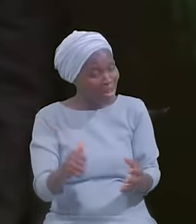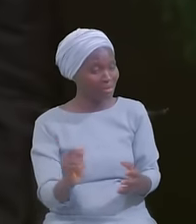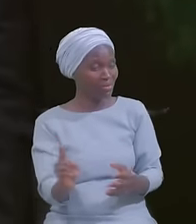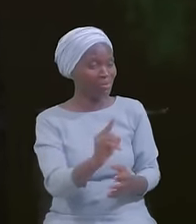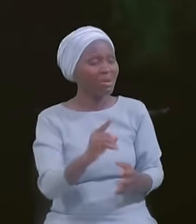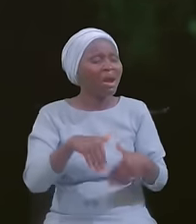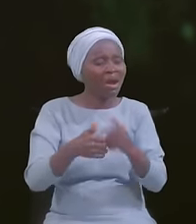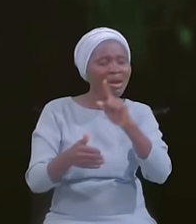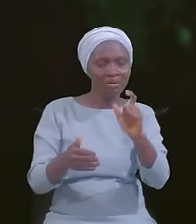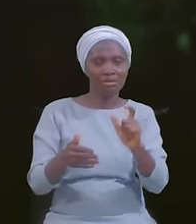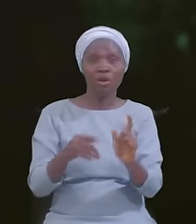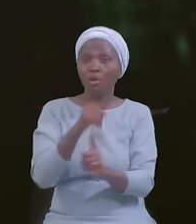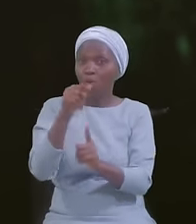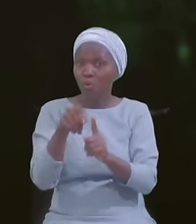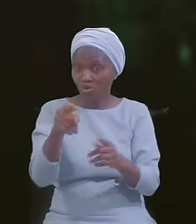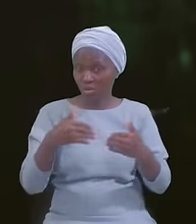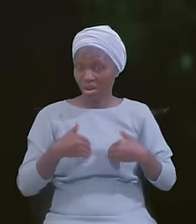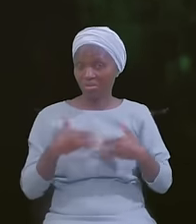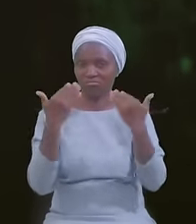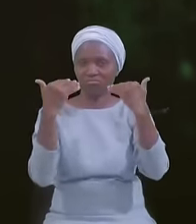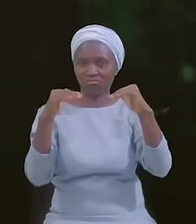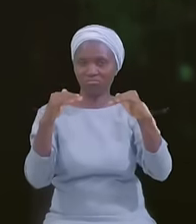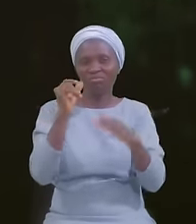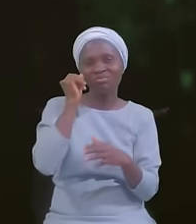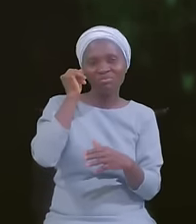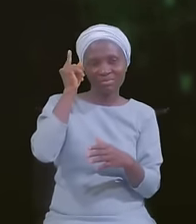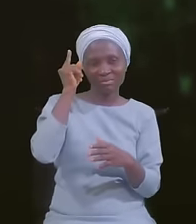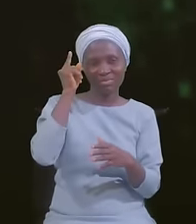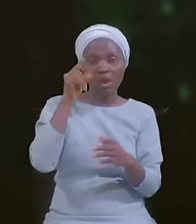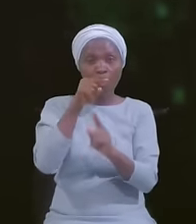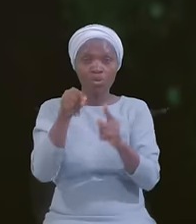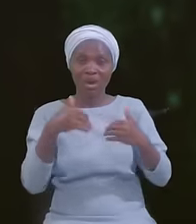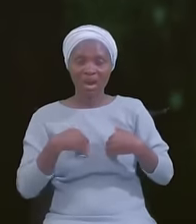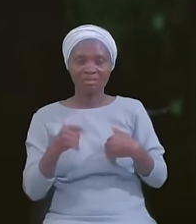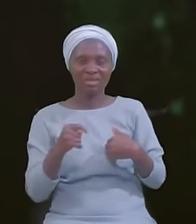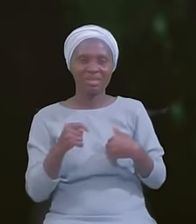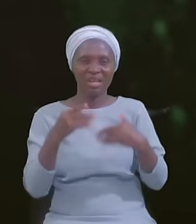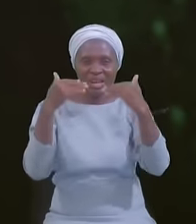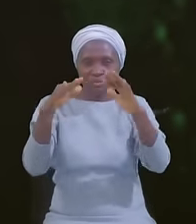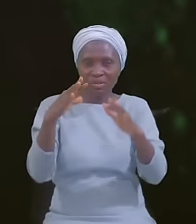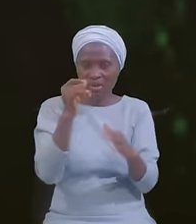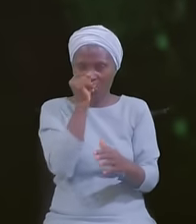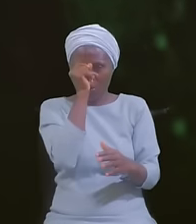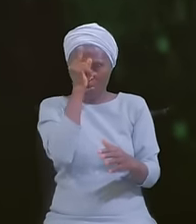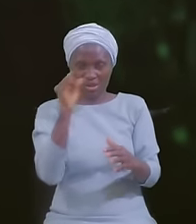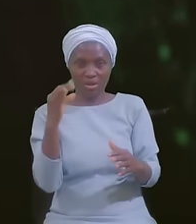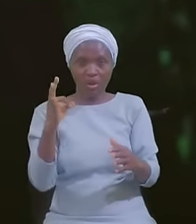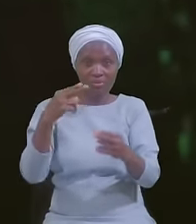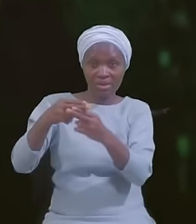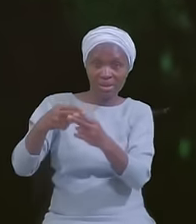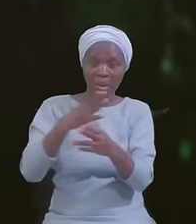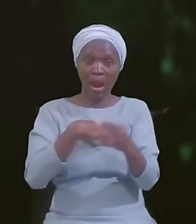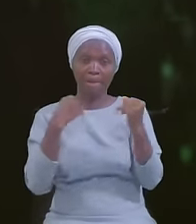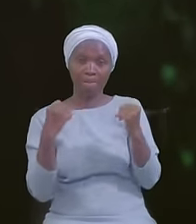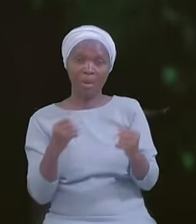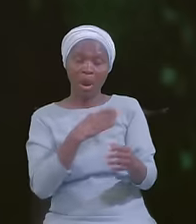When you have a limited understanding, a limited understanding of the name and the power